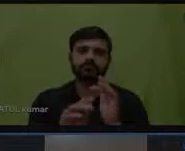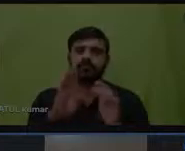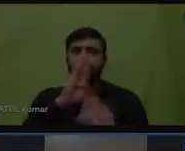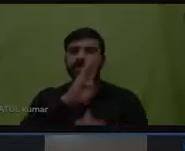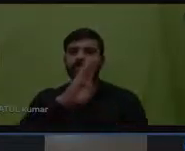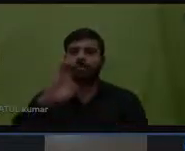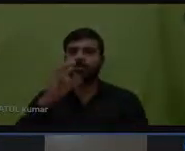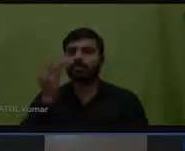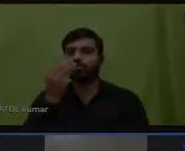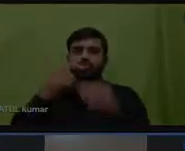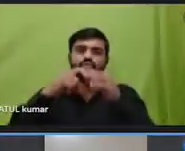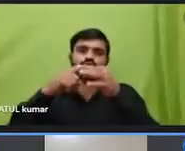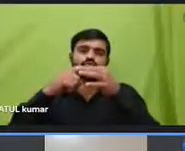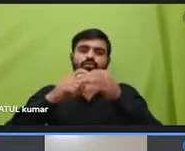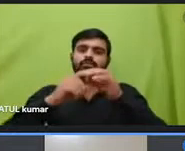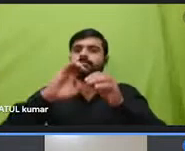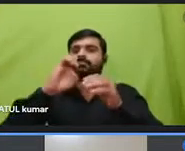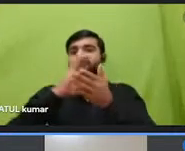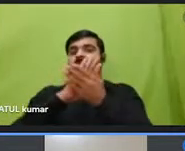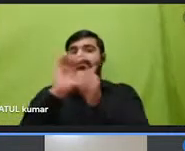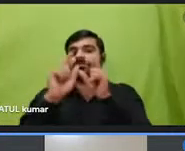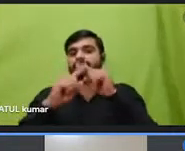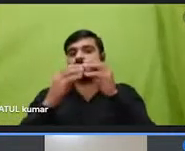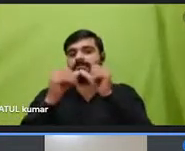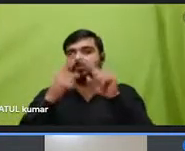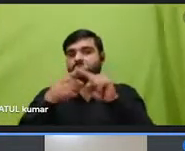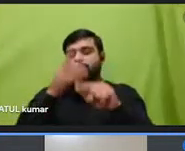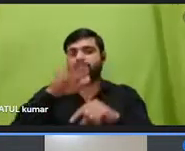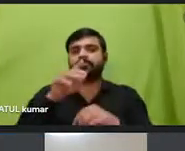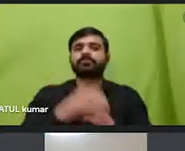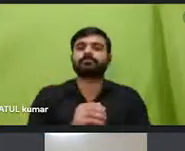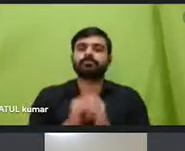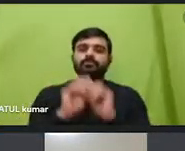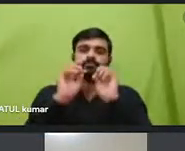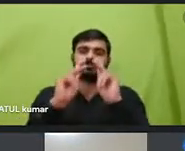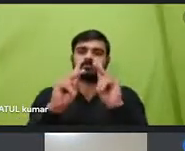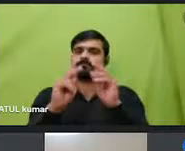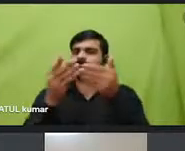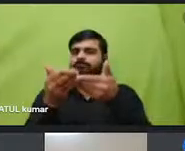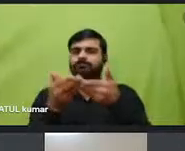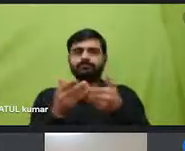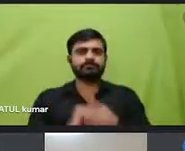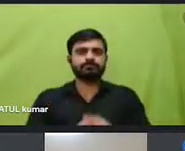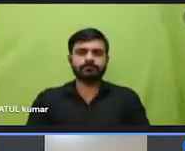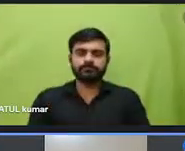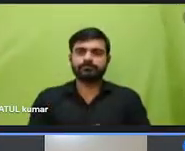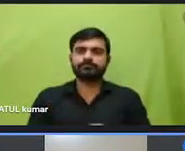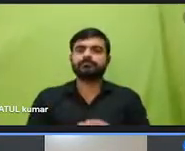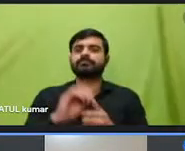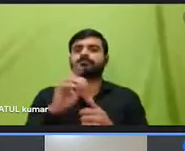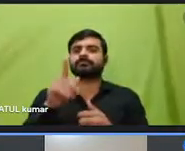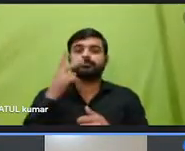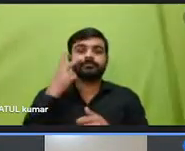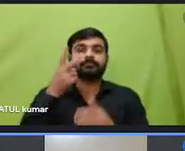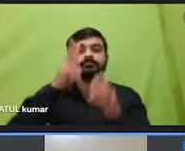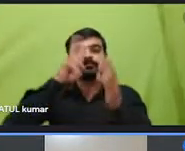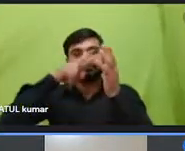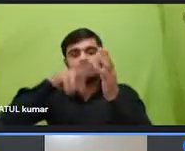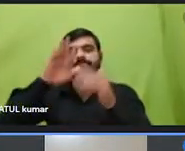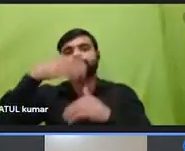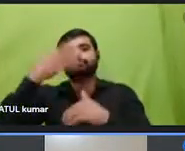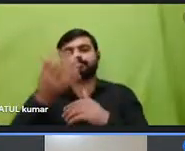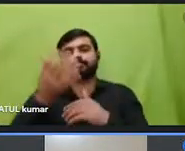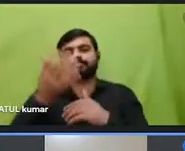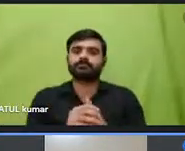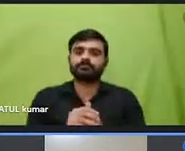Bensi, we have a few questions in the chat box. Okay, I'll have a look at that. Questions, yeah. I can read them out